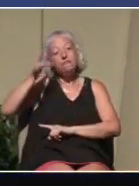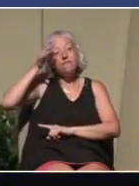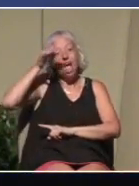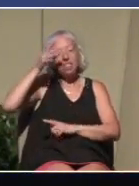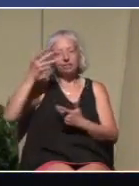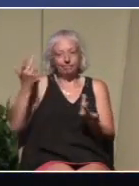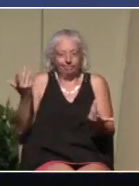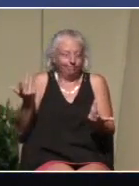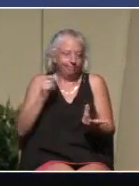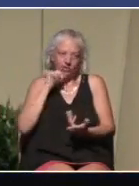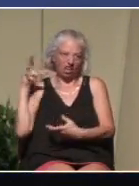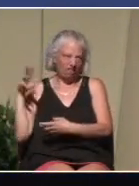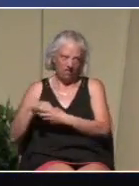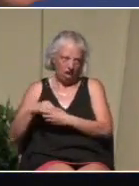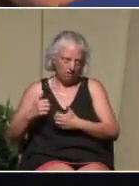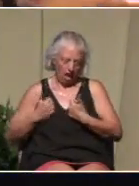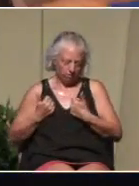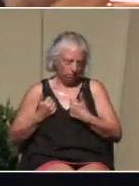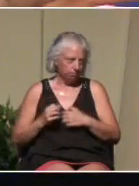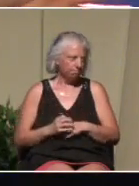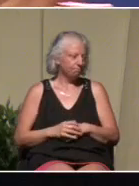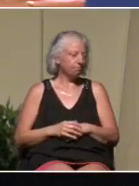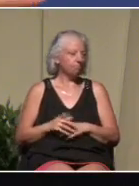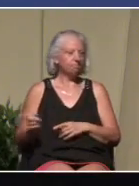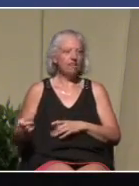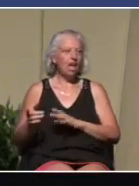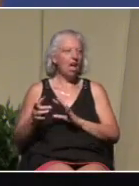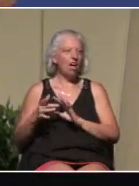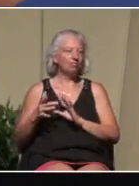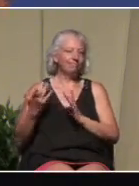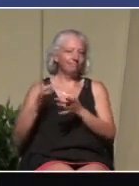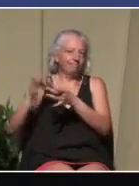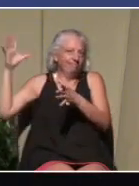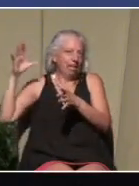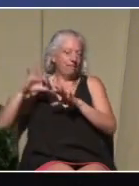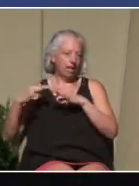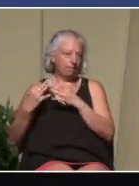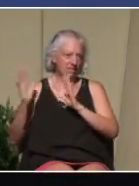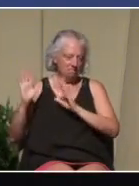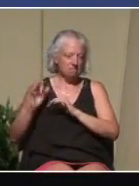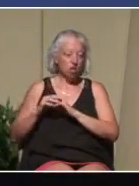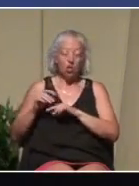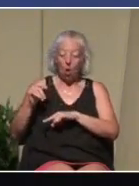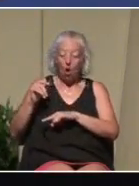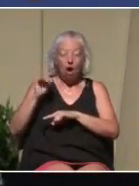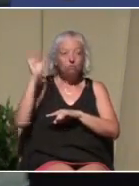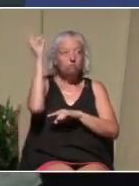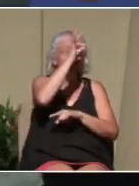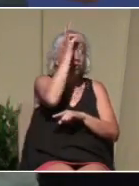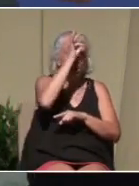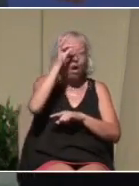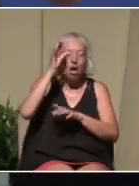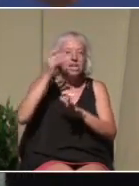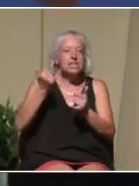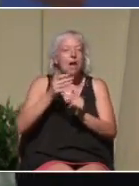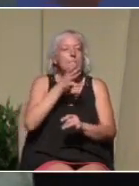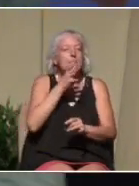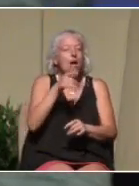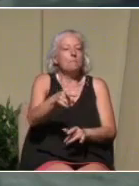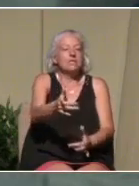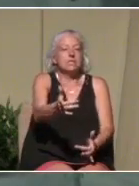kind of a deadbeat, as I recall, and left the family. So he knows nobody, and now his mother's being taken from him.